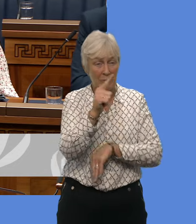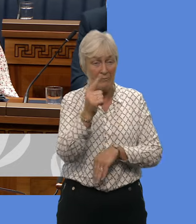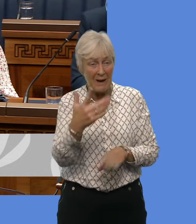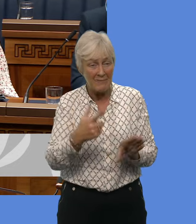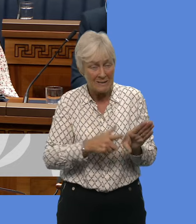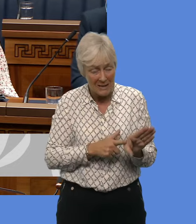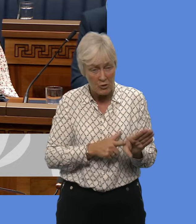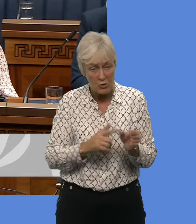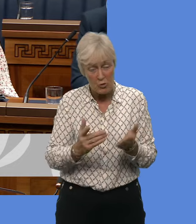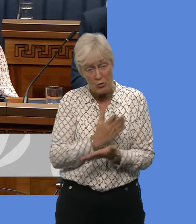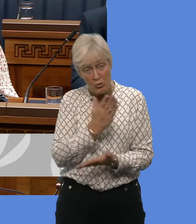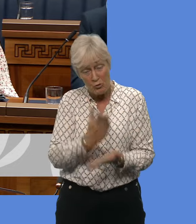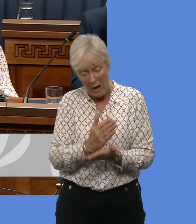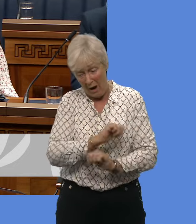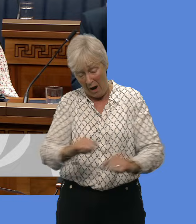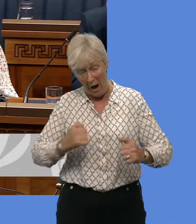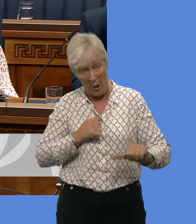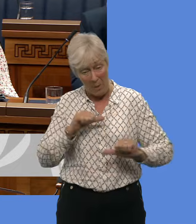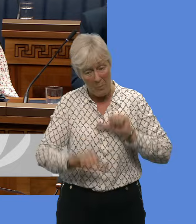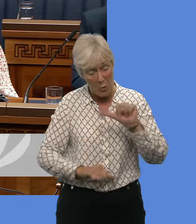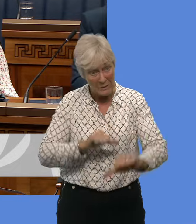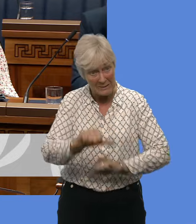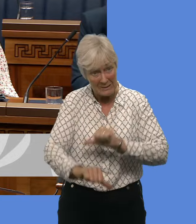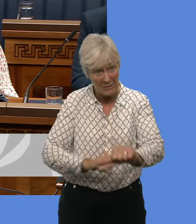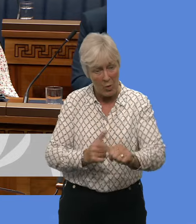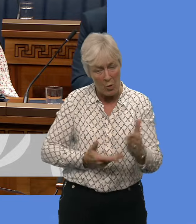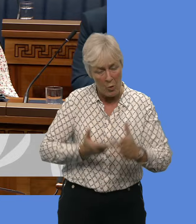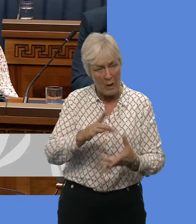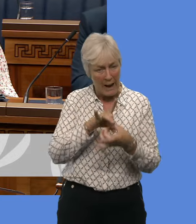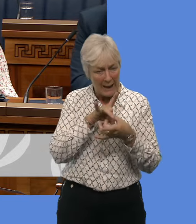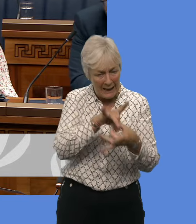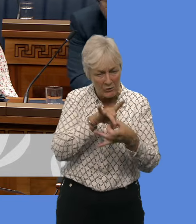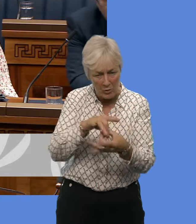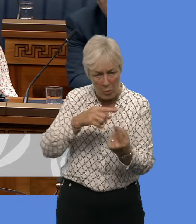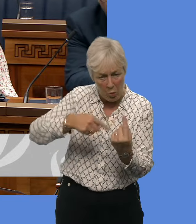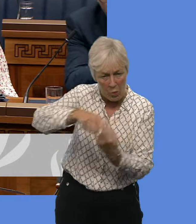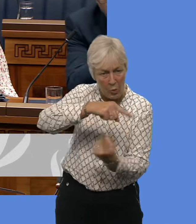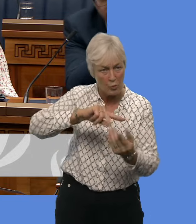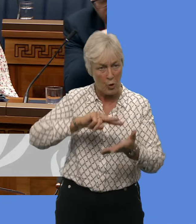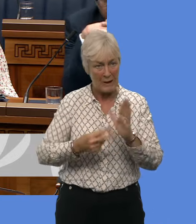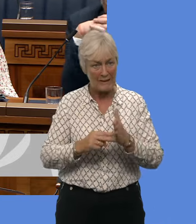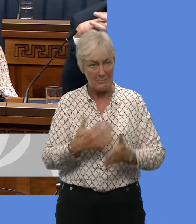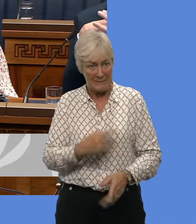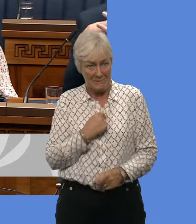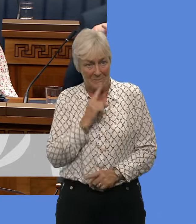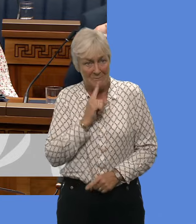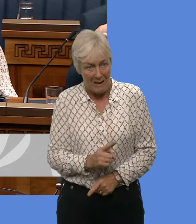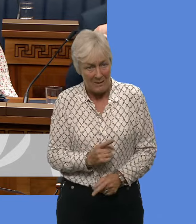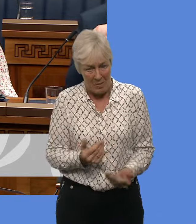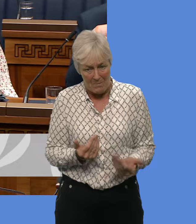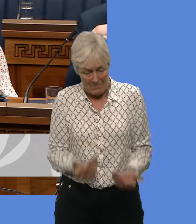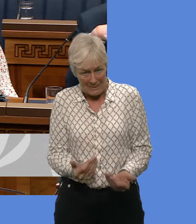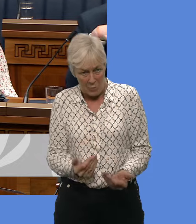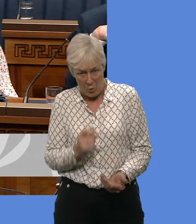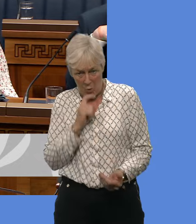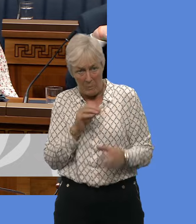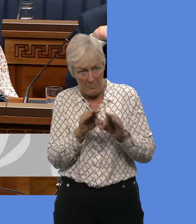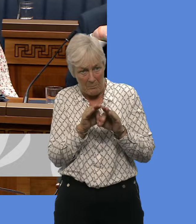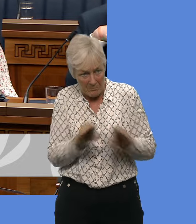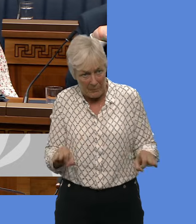at the heart of our process is around engaging with those organisations, I may highlight at this stage, that are